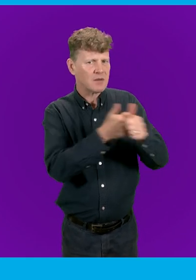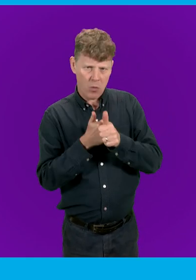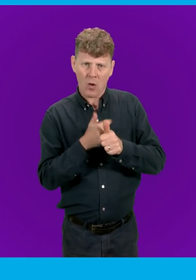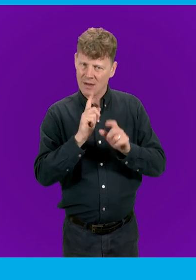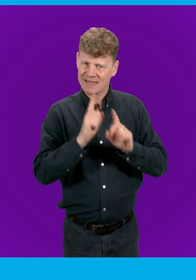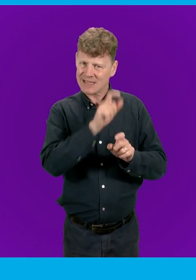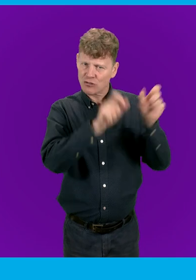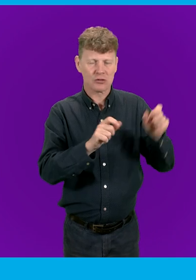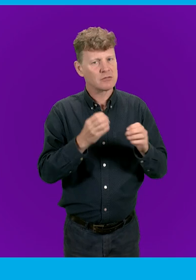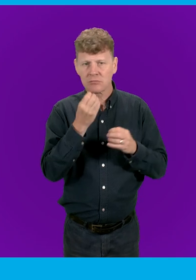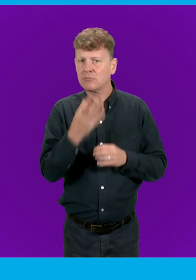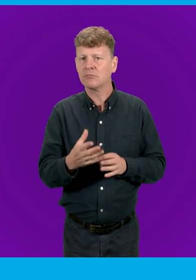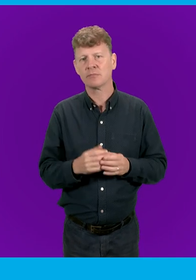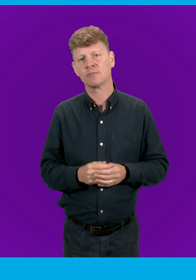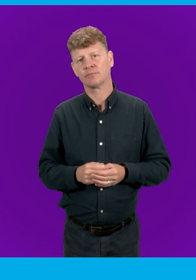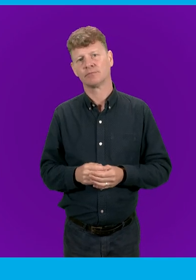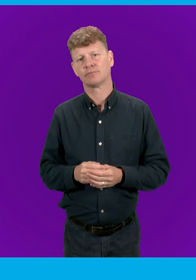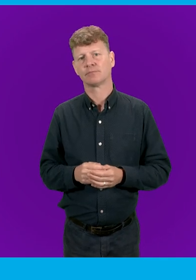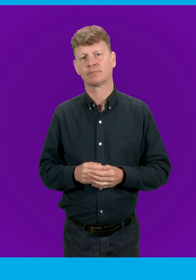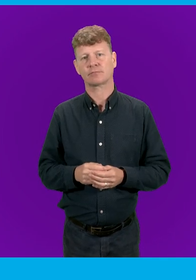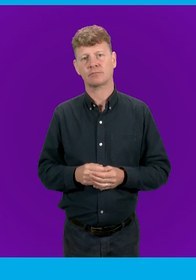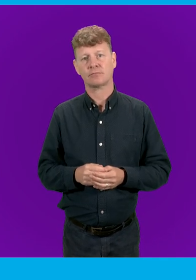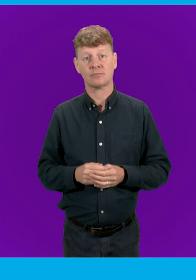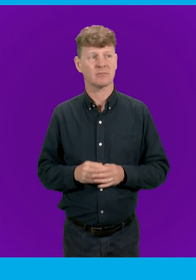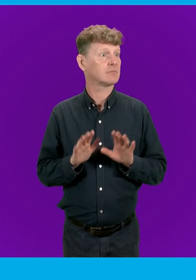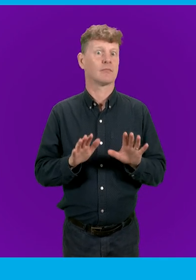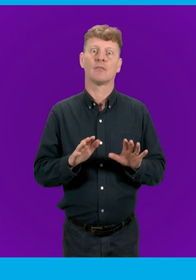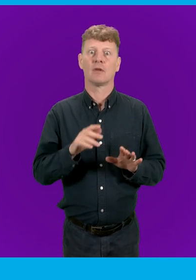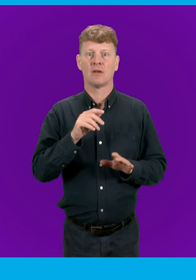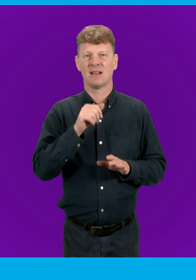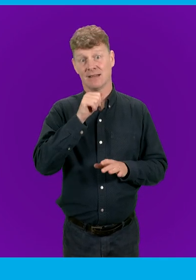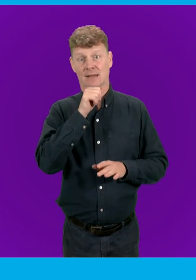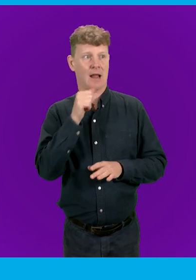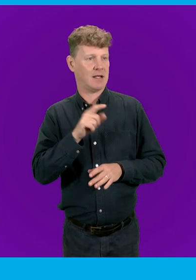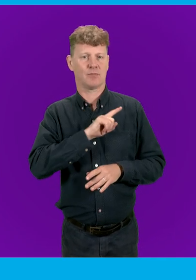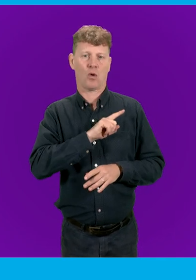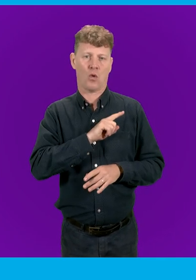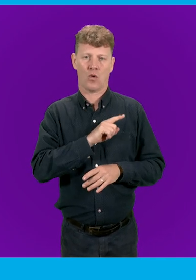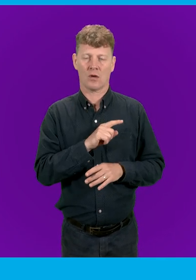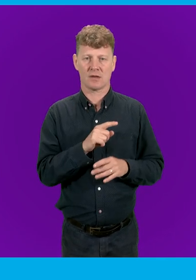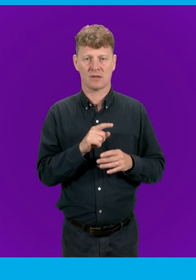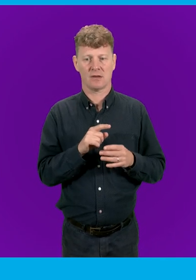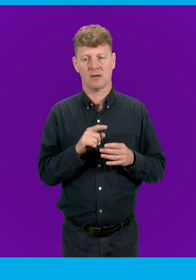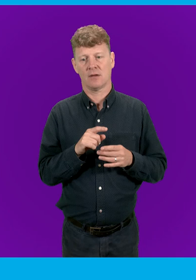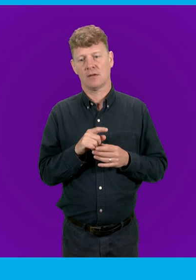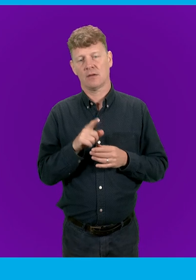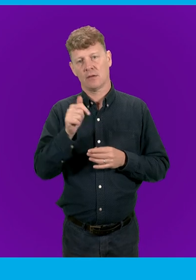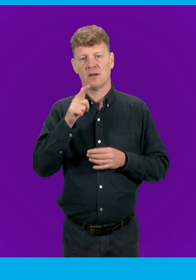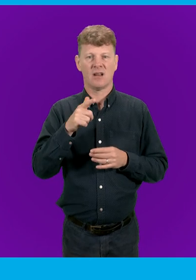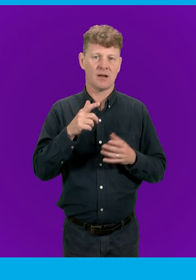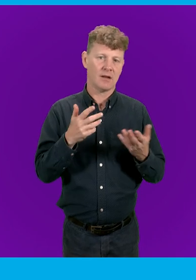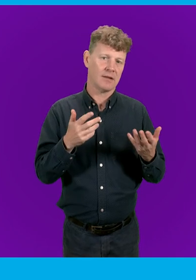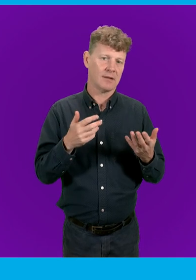which it was nice, because it wasn't just one of those things where we would be a part of the school,